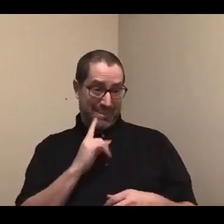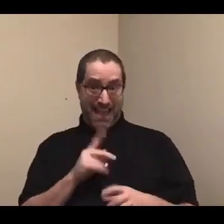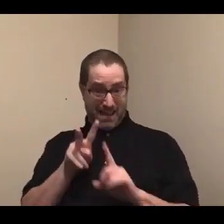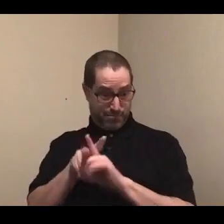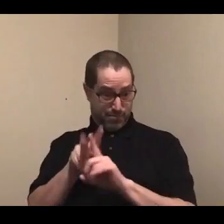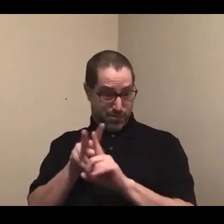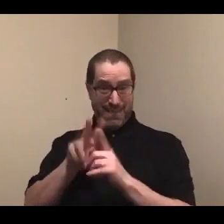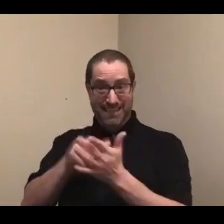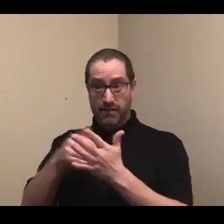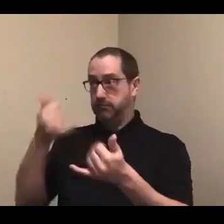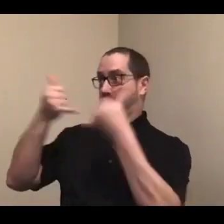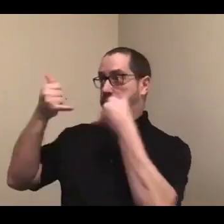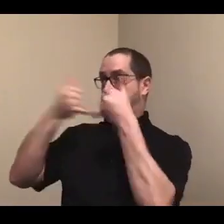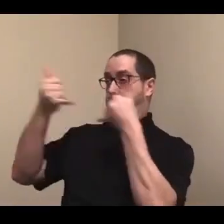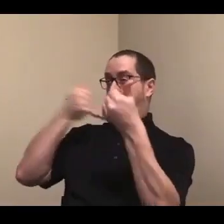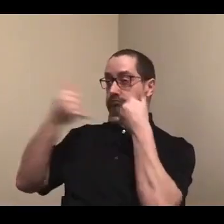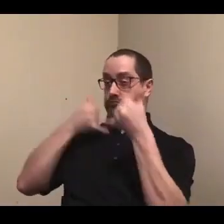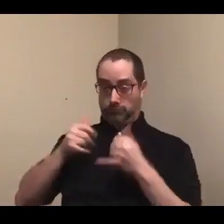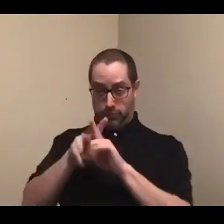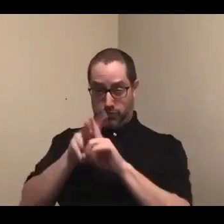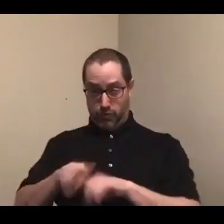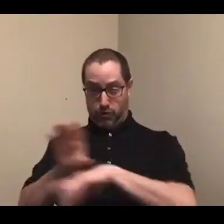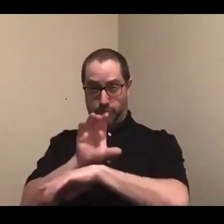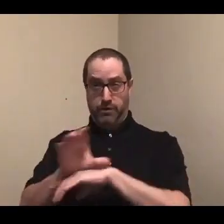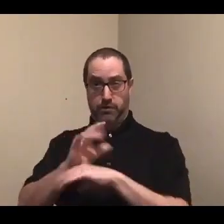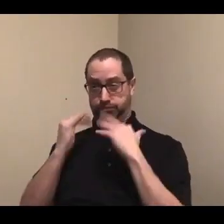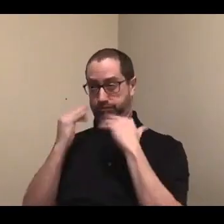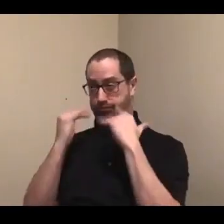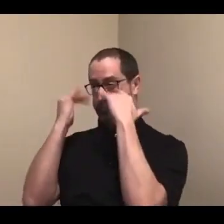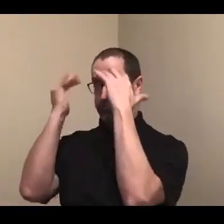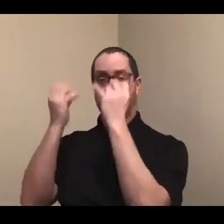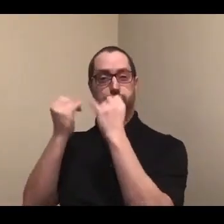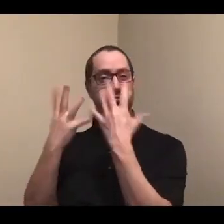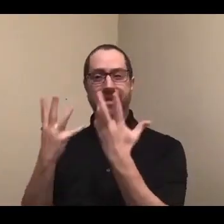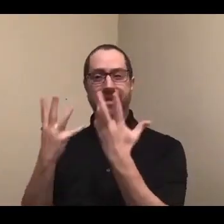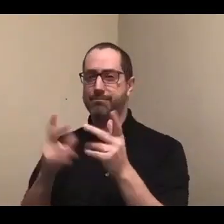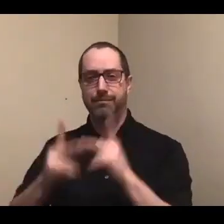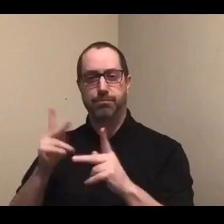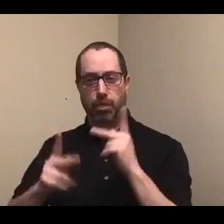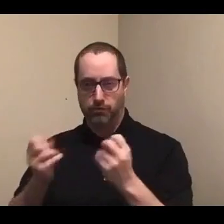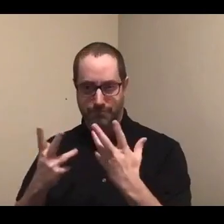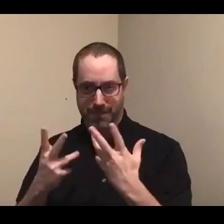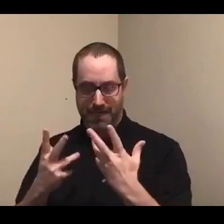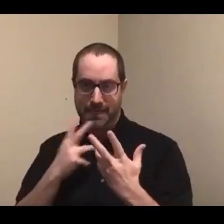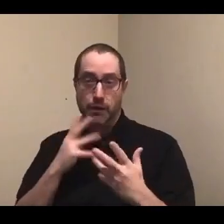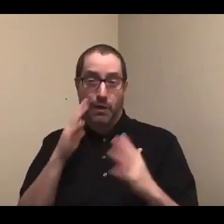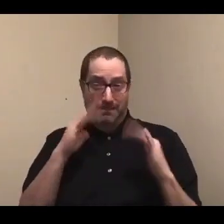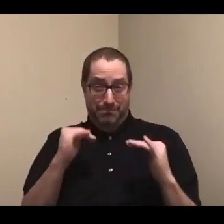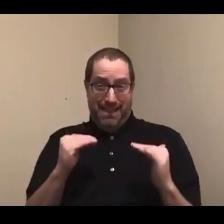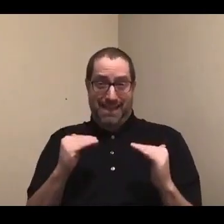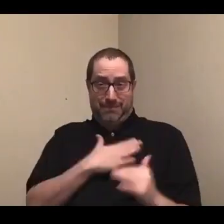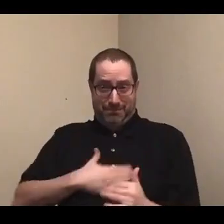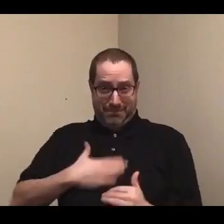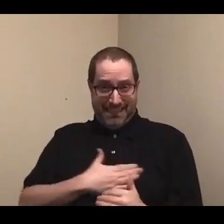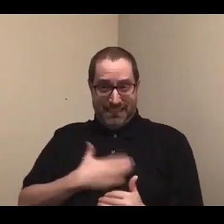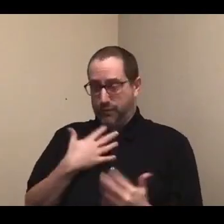for them, including unnecessary stress on critical infrastructure, and may cause delays in the overall vaccine rollout. We certainly want to avoid